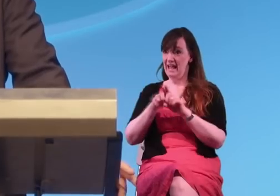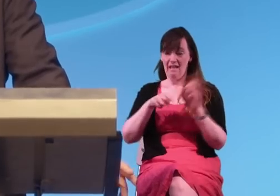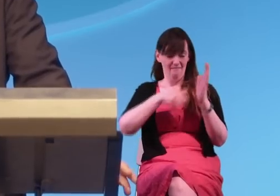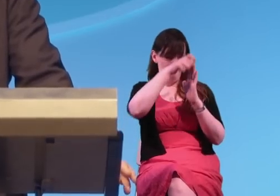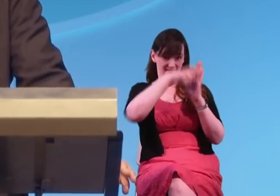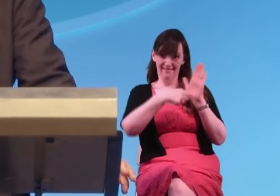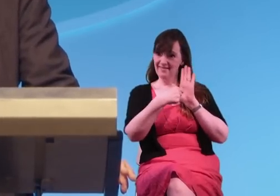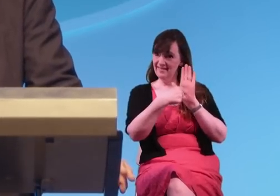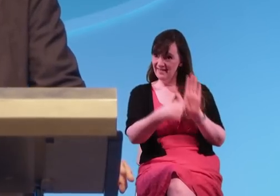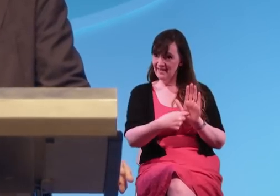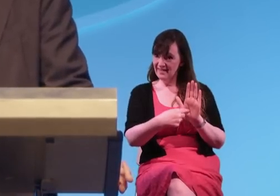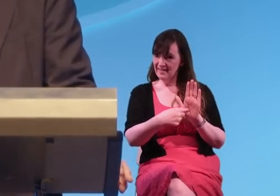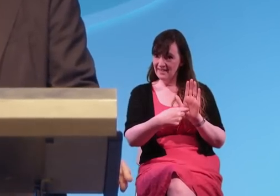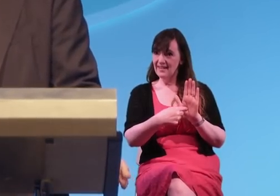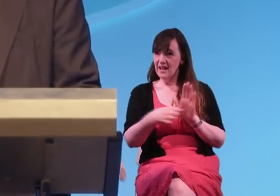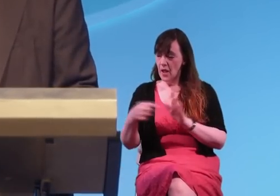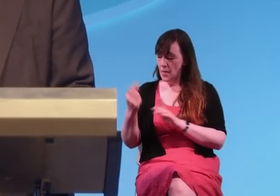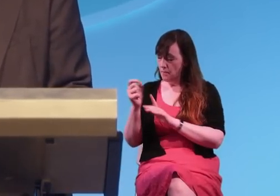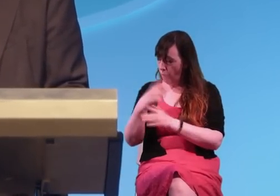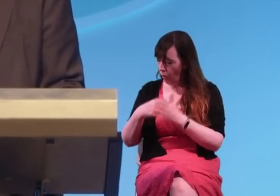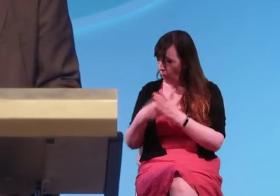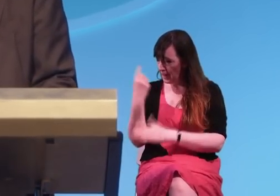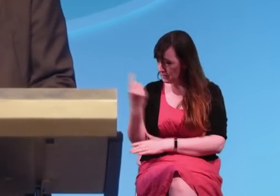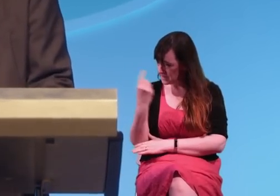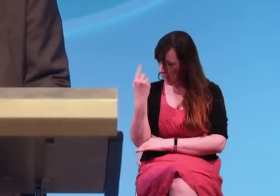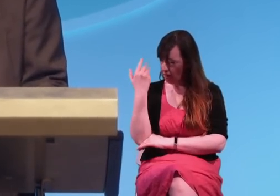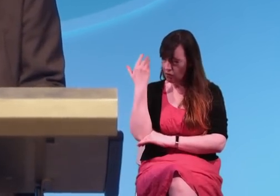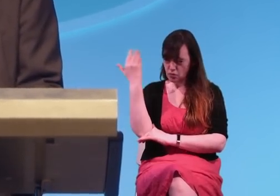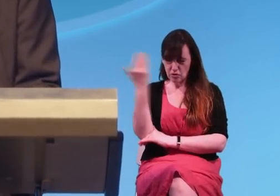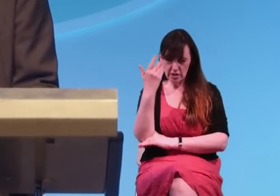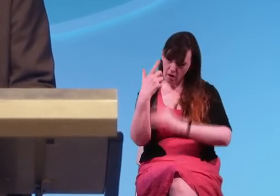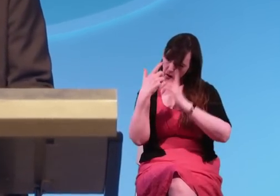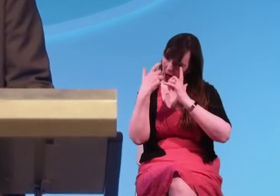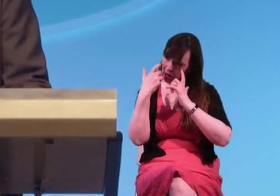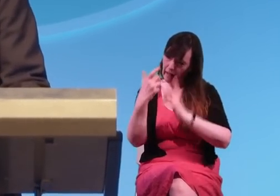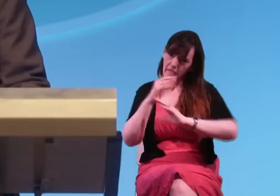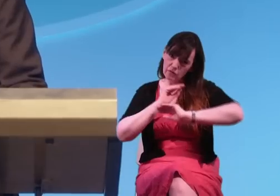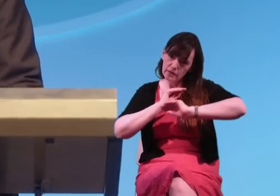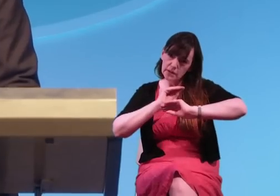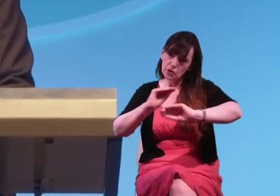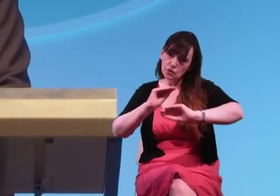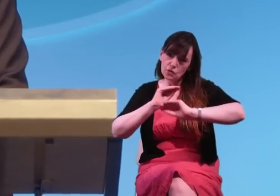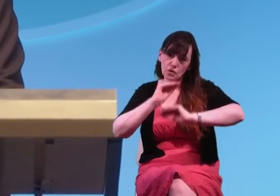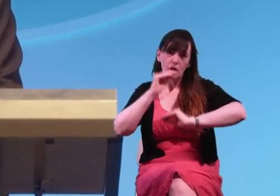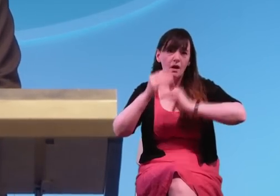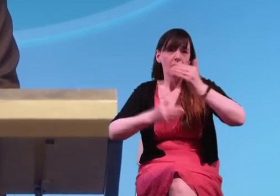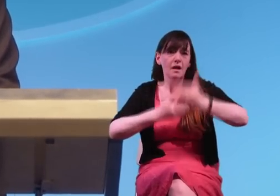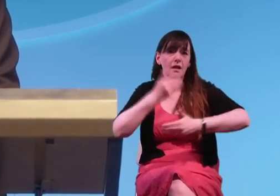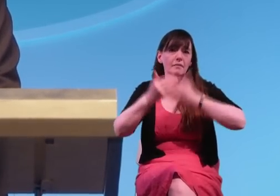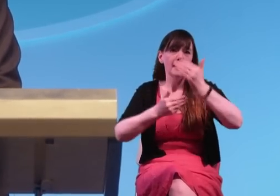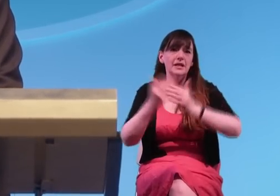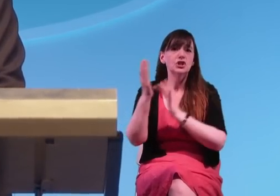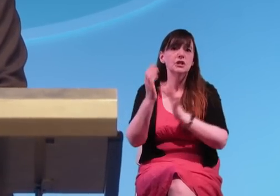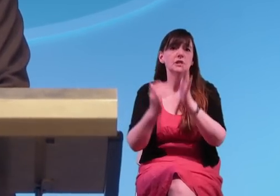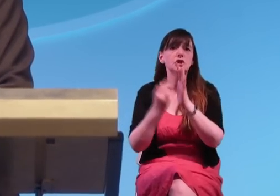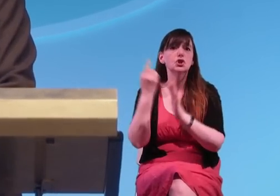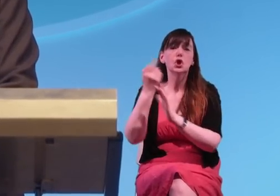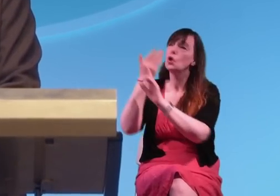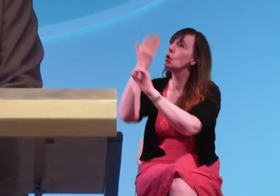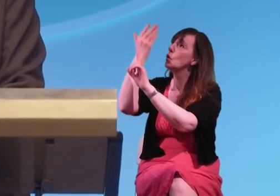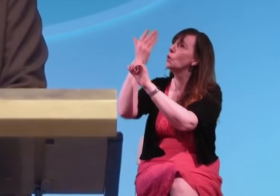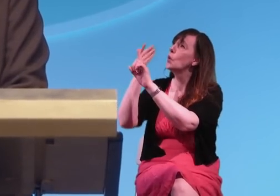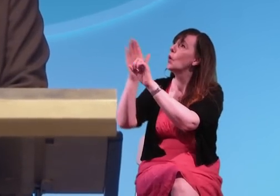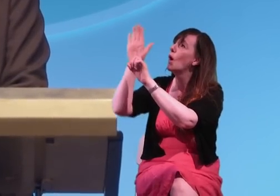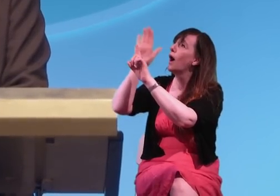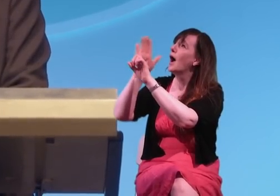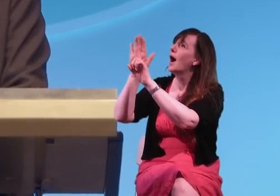himself. He was a preacher. He taught carefully, explaining who Jesus is, what Jesus had done, and what they must